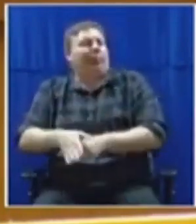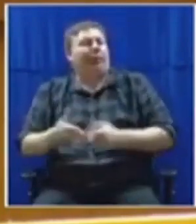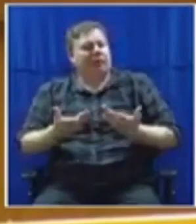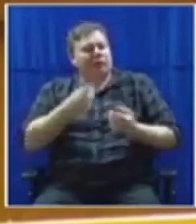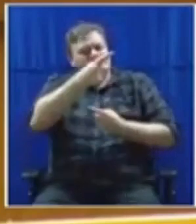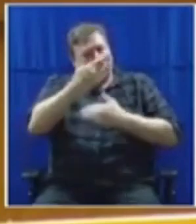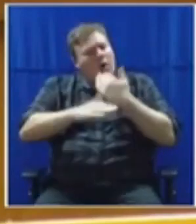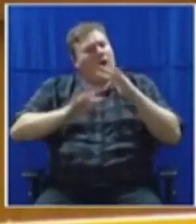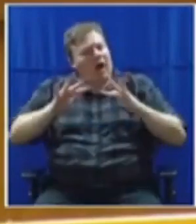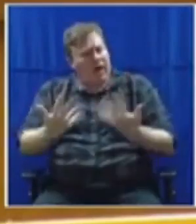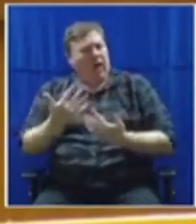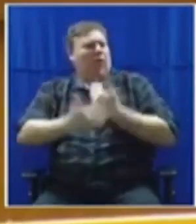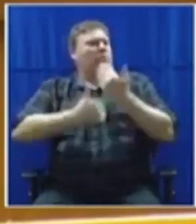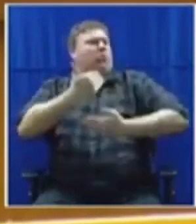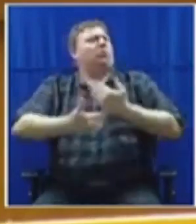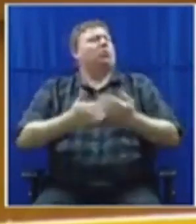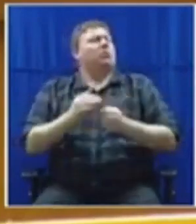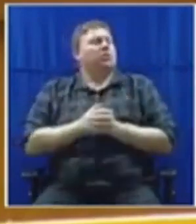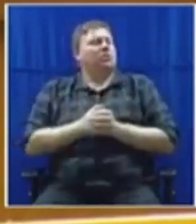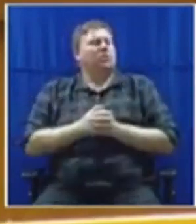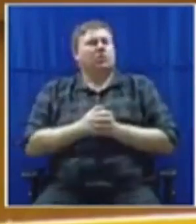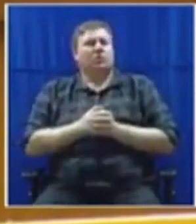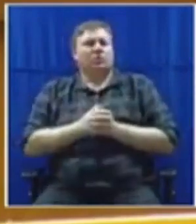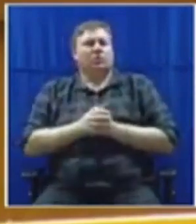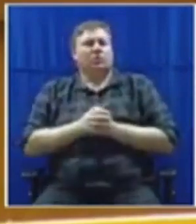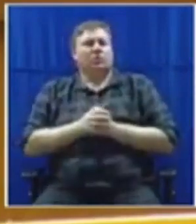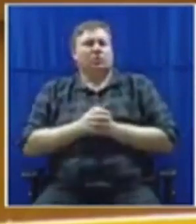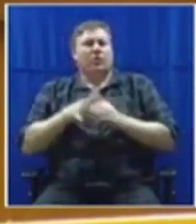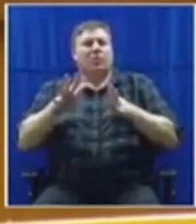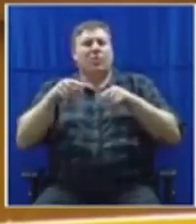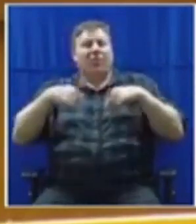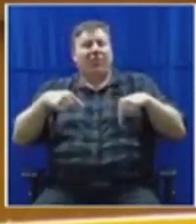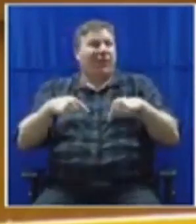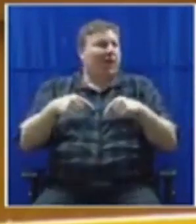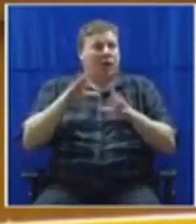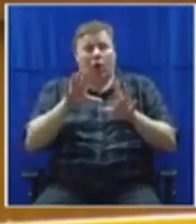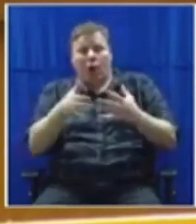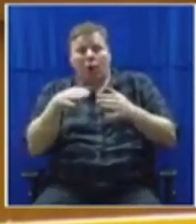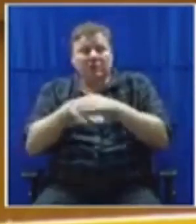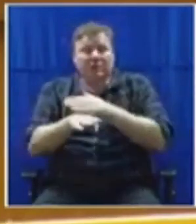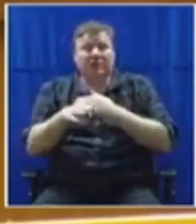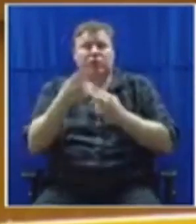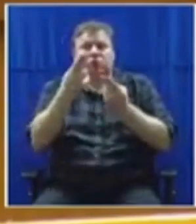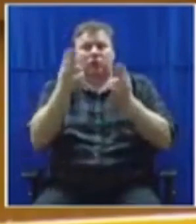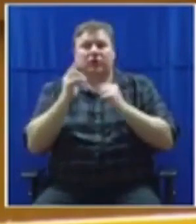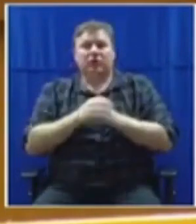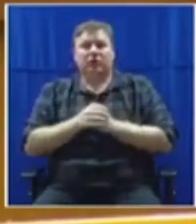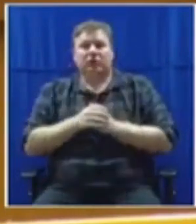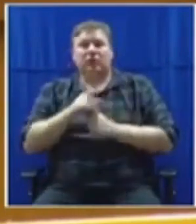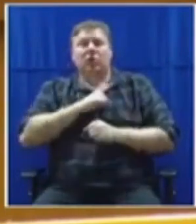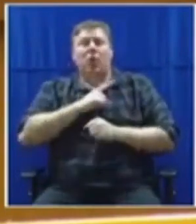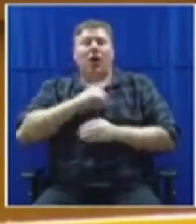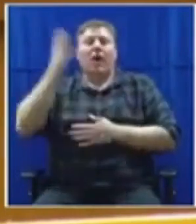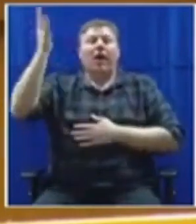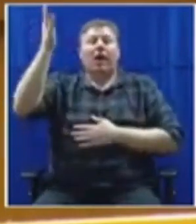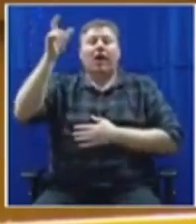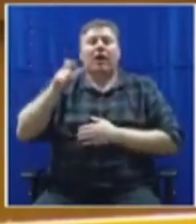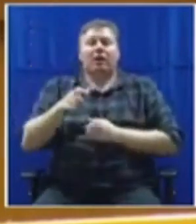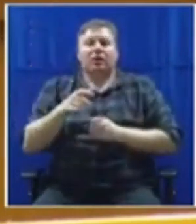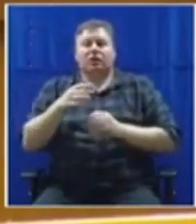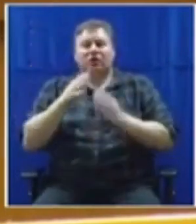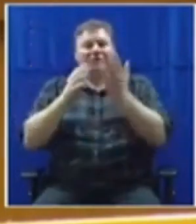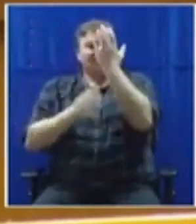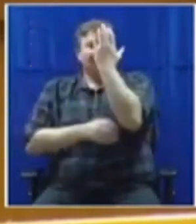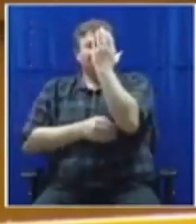They walk in fear as they attend classes at universities, because behind the face of the person they call a lecturer lie